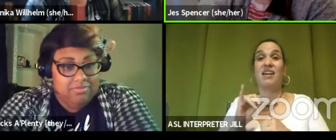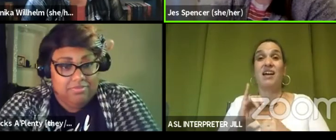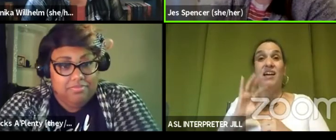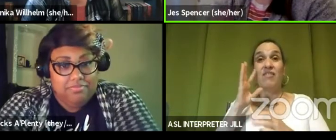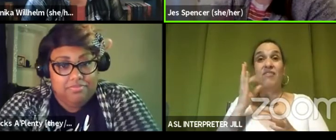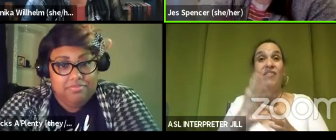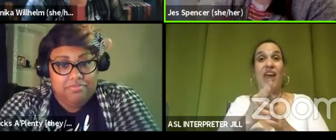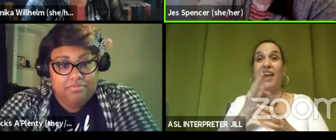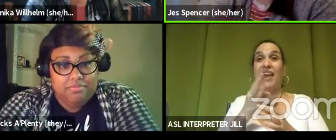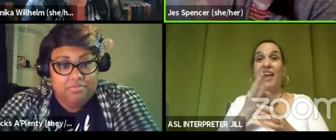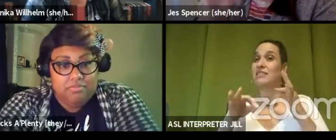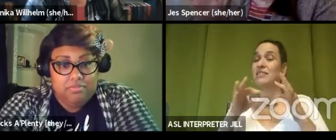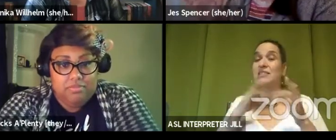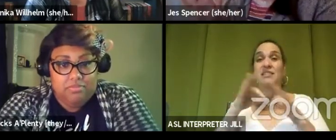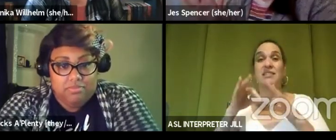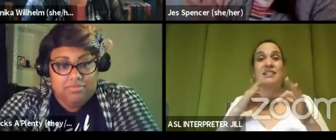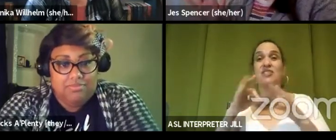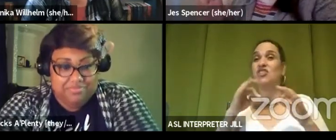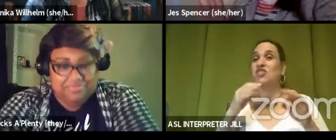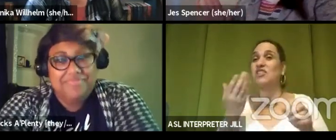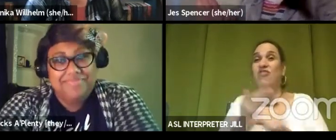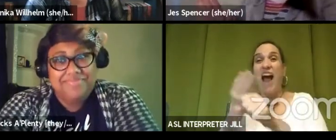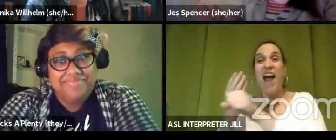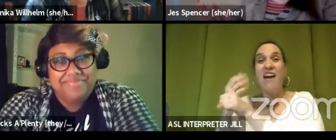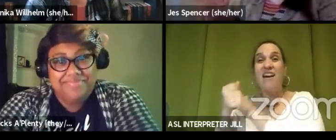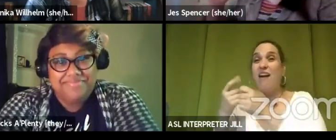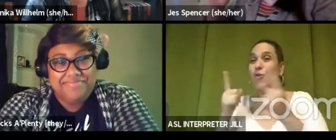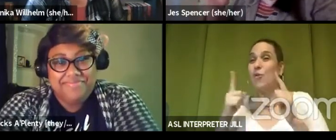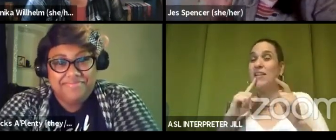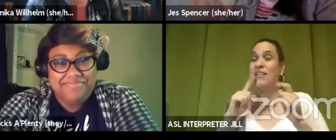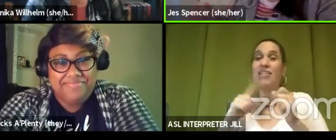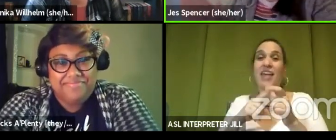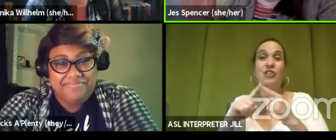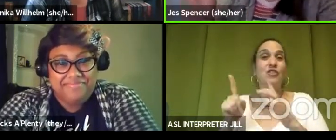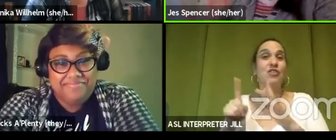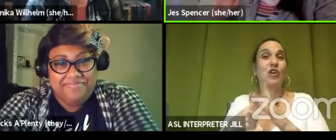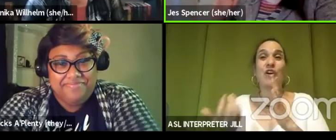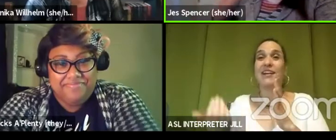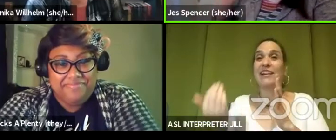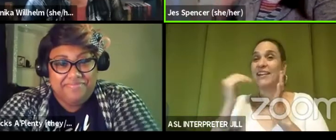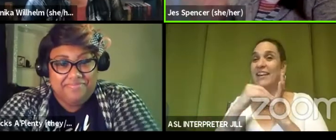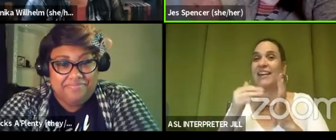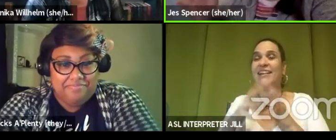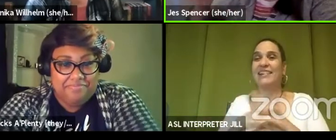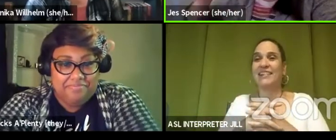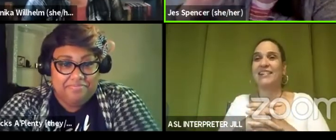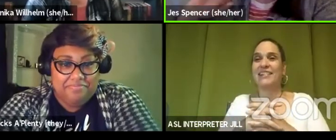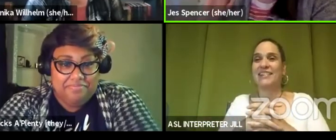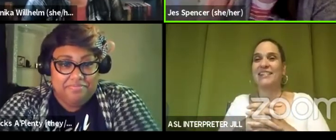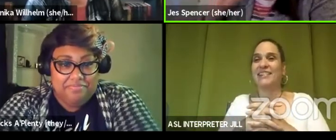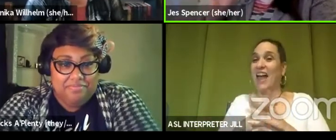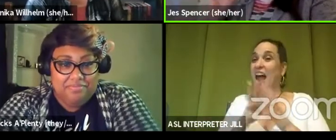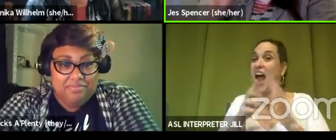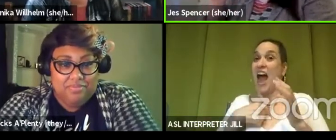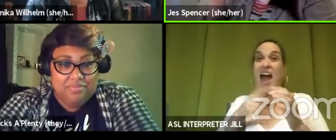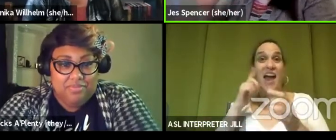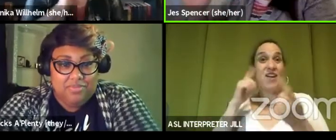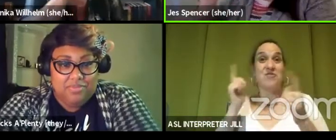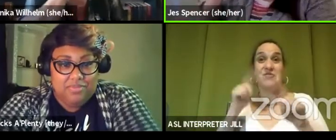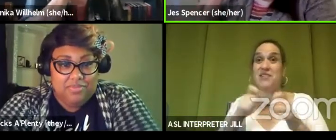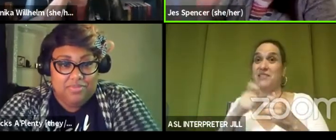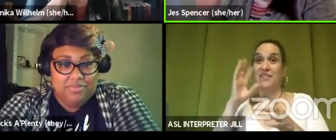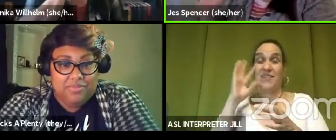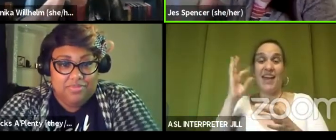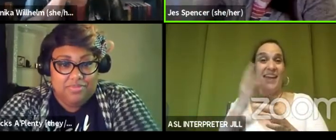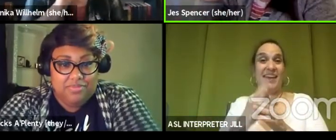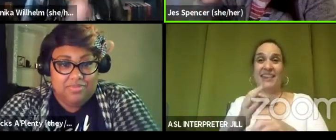fire everybody and restart. Anyway, I'm ready. I'm jumping on board the Faith train. I've always been a fan. I'm